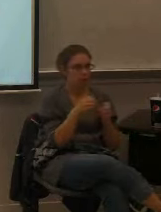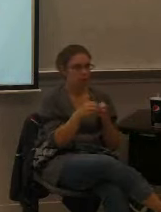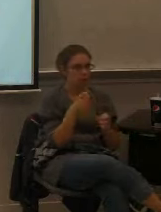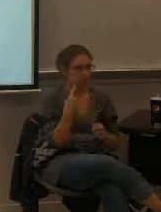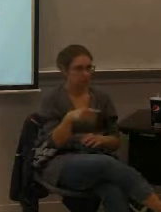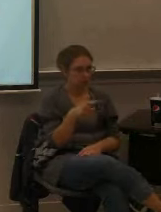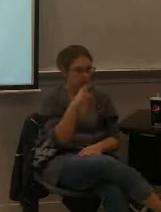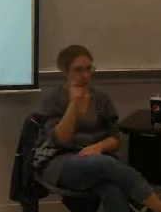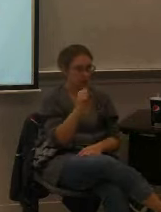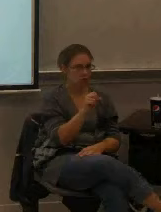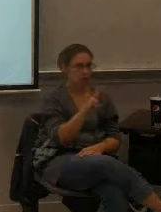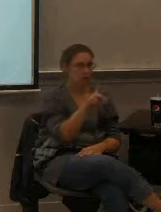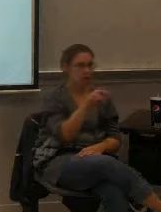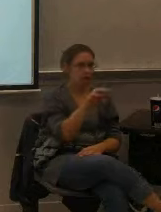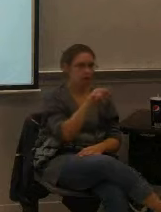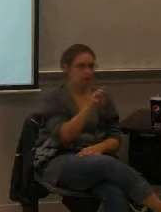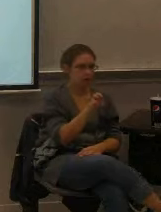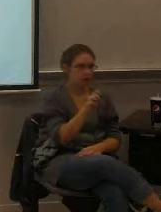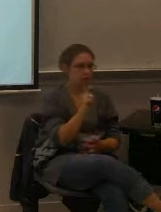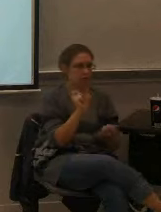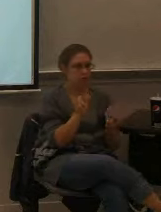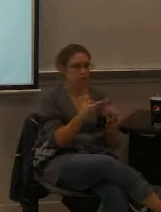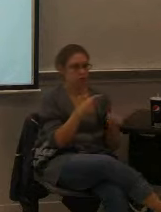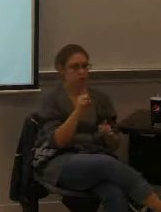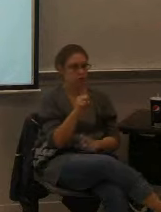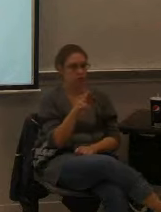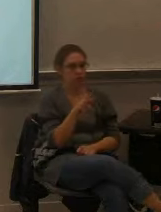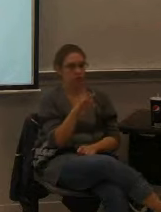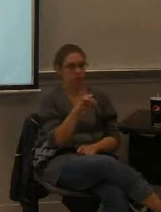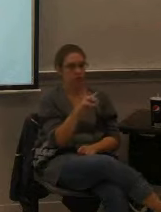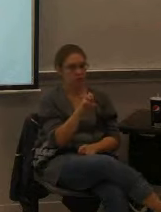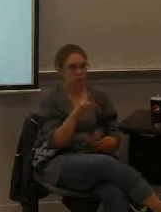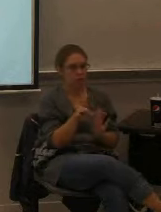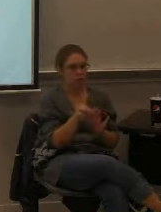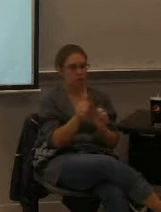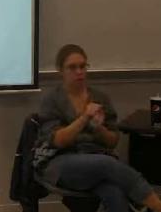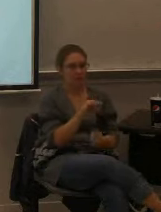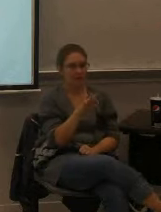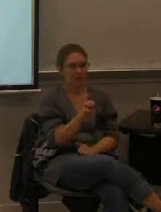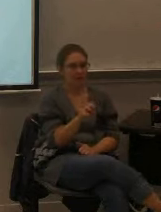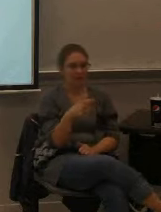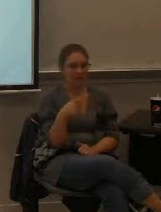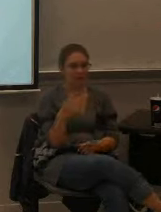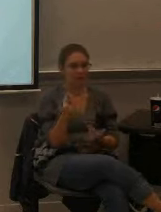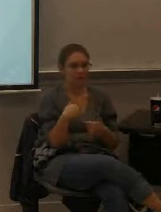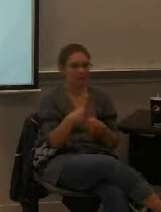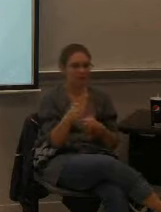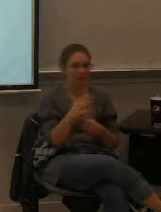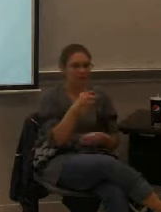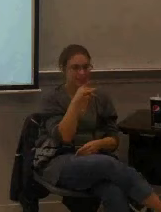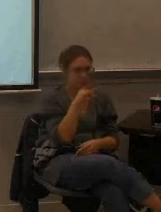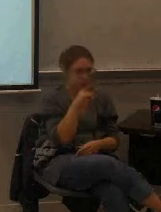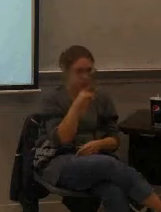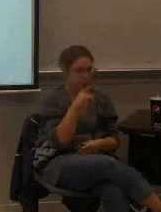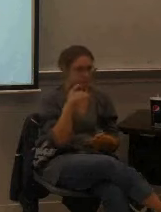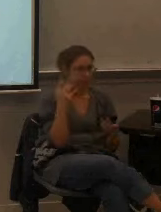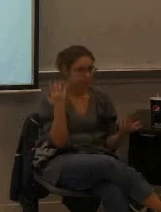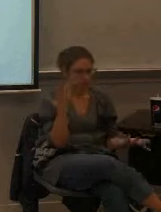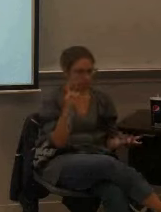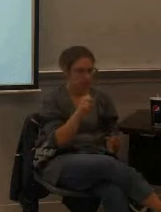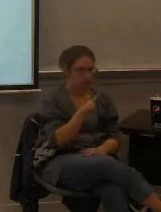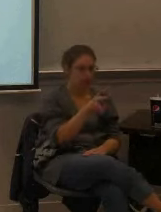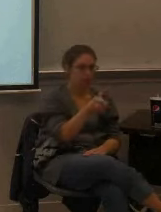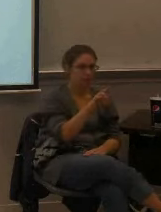because the sulfate ended up being converted to sulfide, binding with the iron, and the phosphate came out of the sediments. And the sulfide